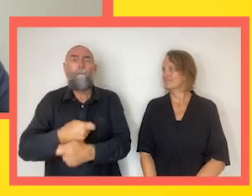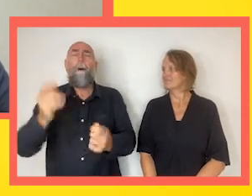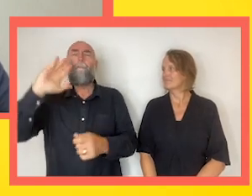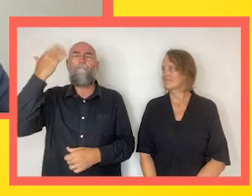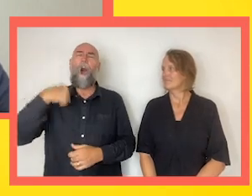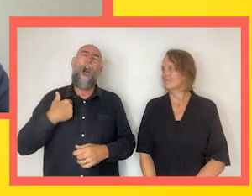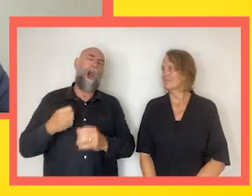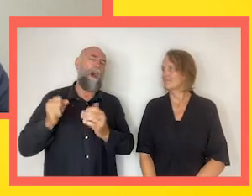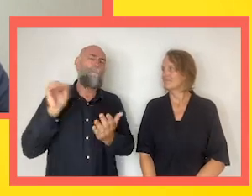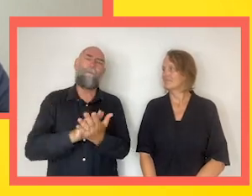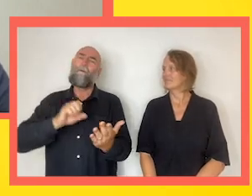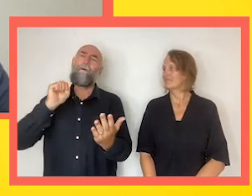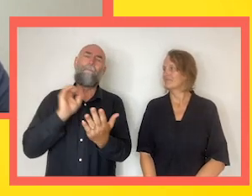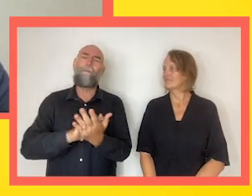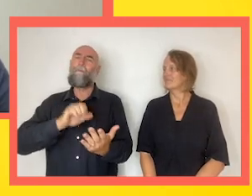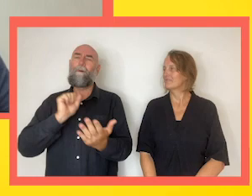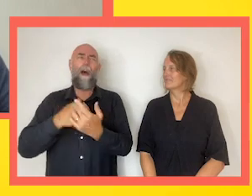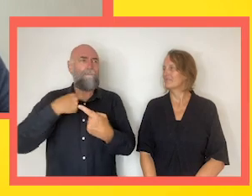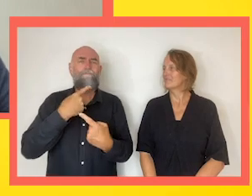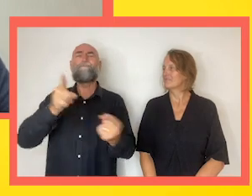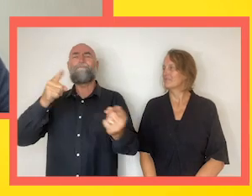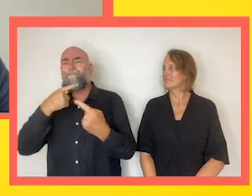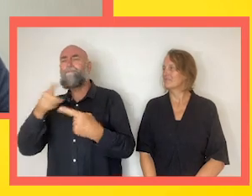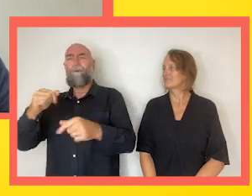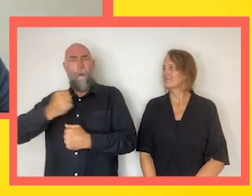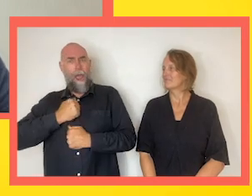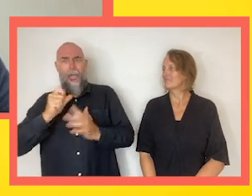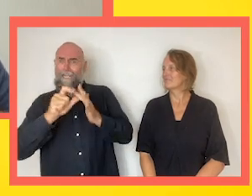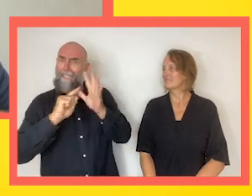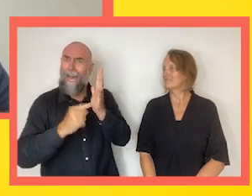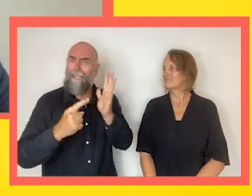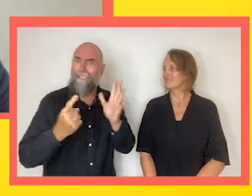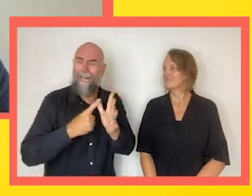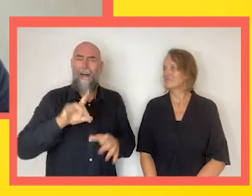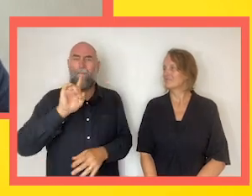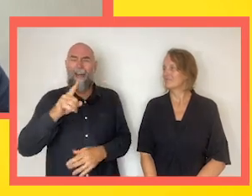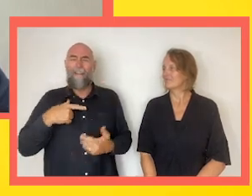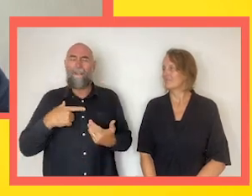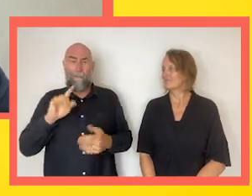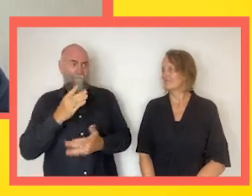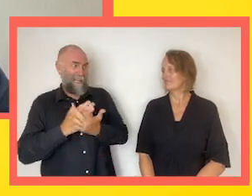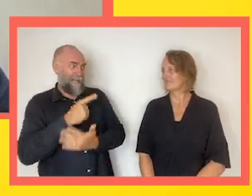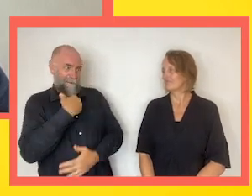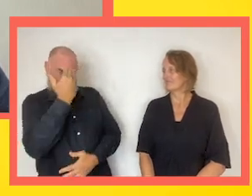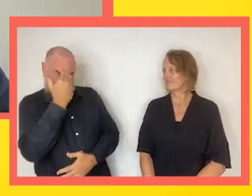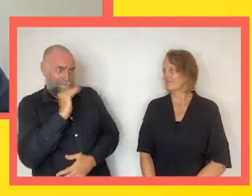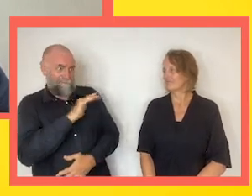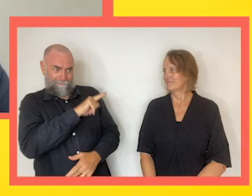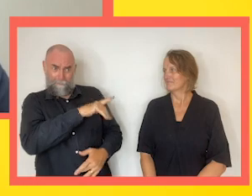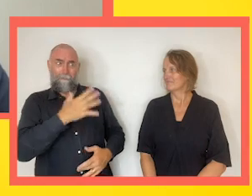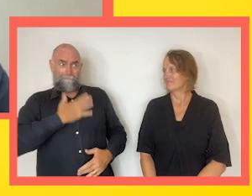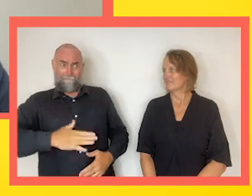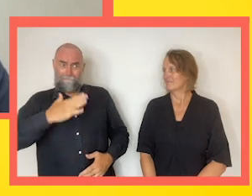to publicize it. I used to be able to throw it out there for everyone to see, but no, mate. Yeah, you're a glutton for punishment, Riley,